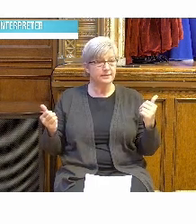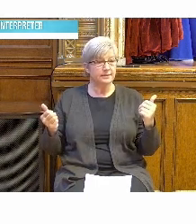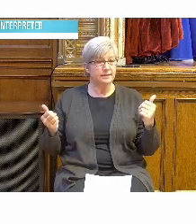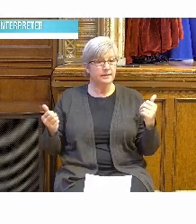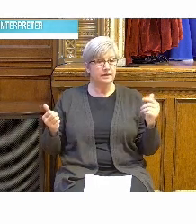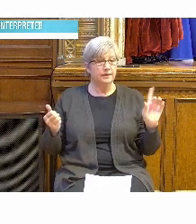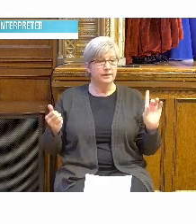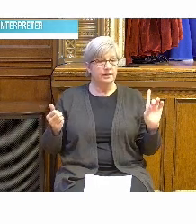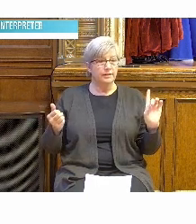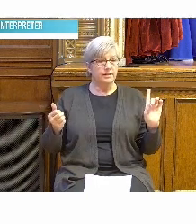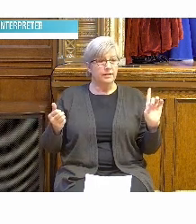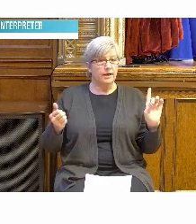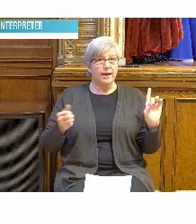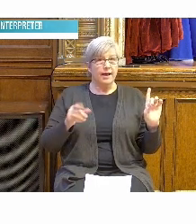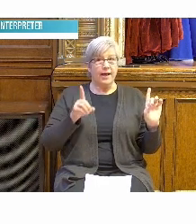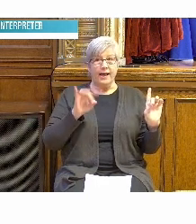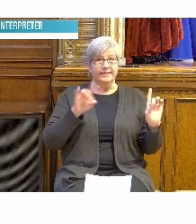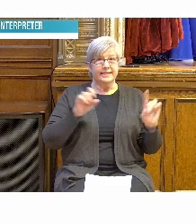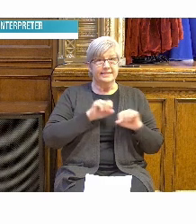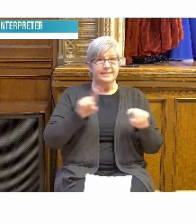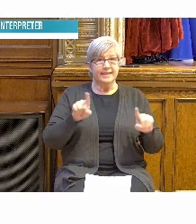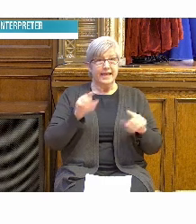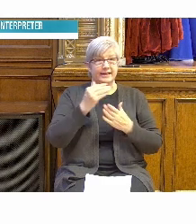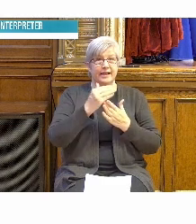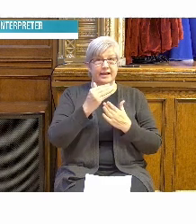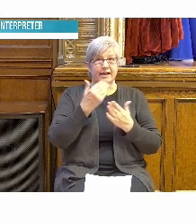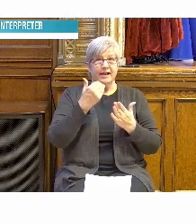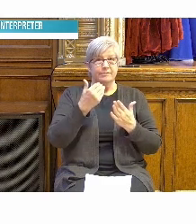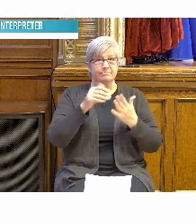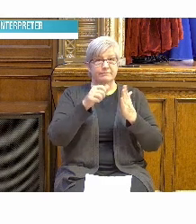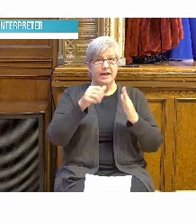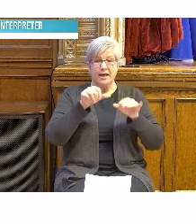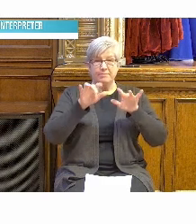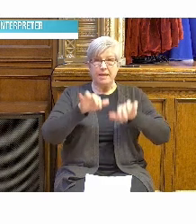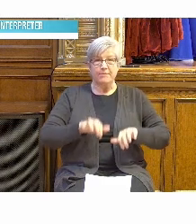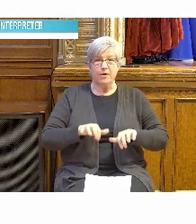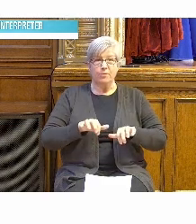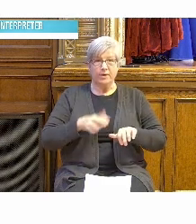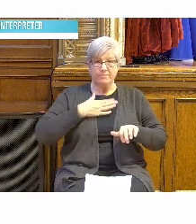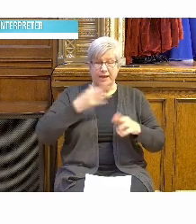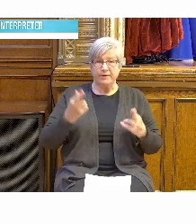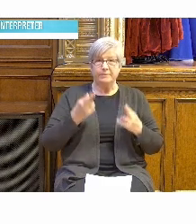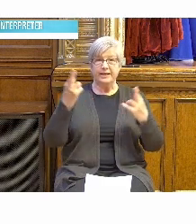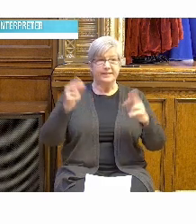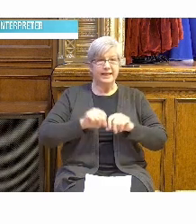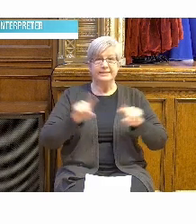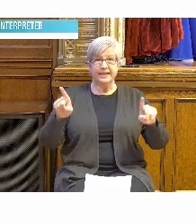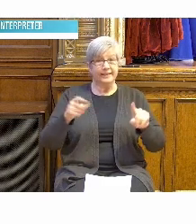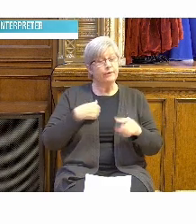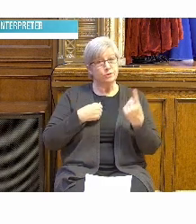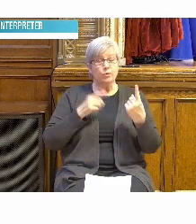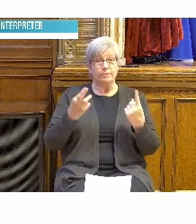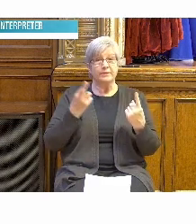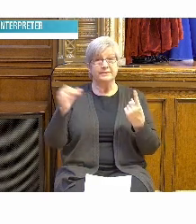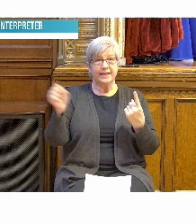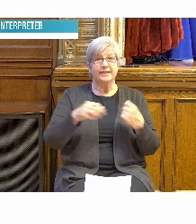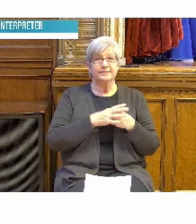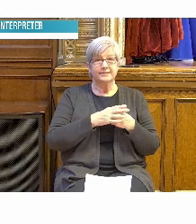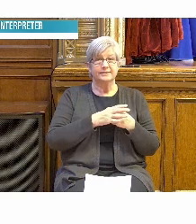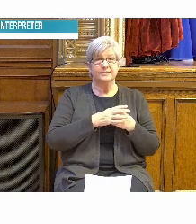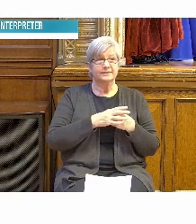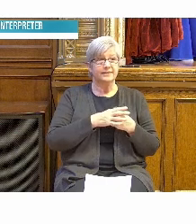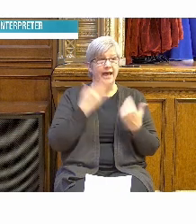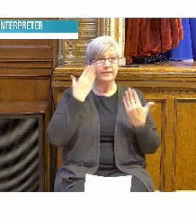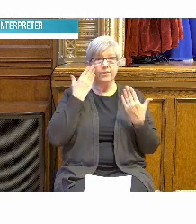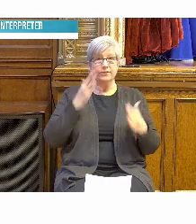Well, I sent a memo around to that effect that had a series of recommendations in it, and that was one of them. And, I didn't know whether